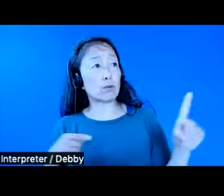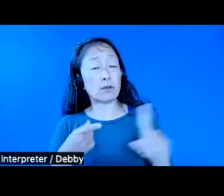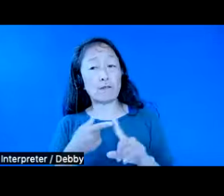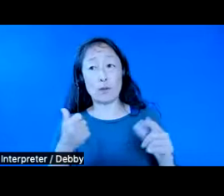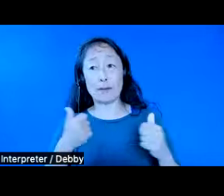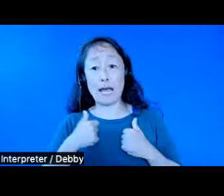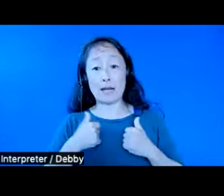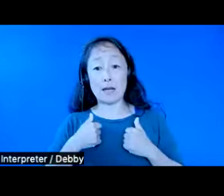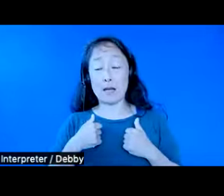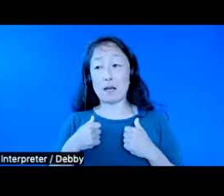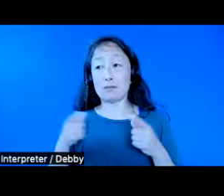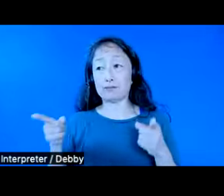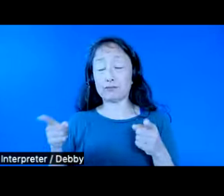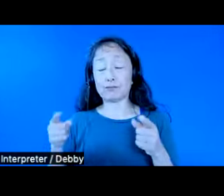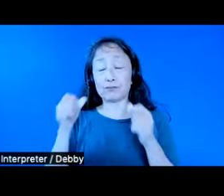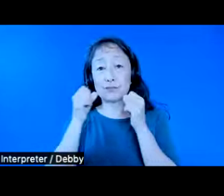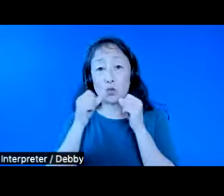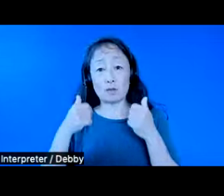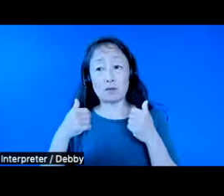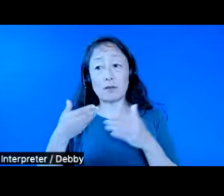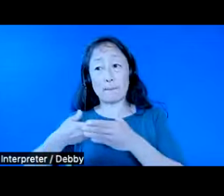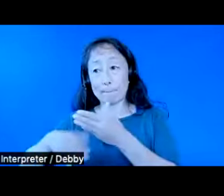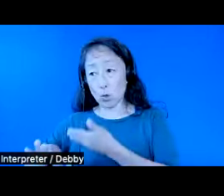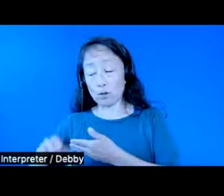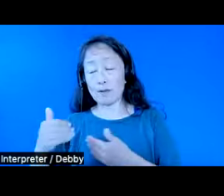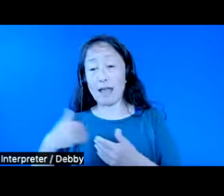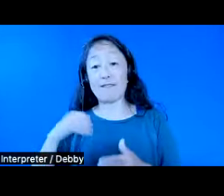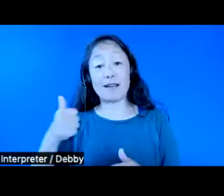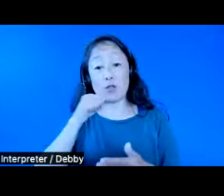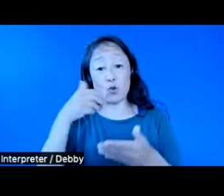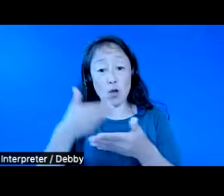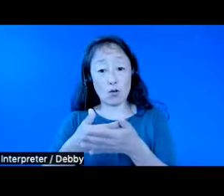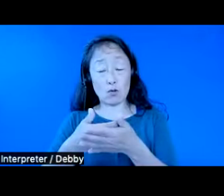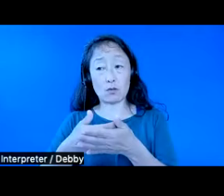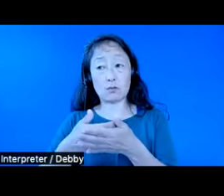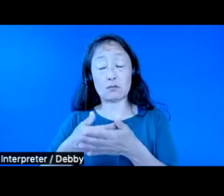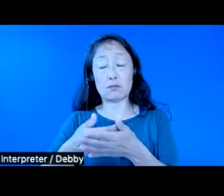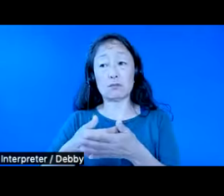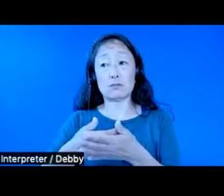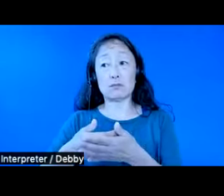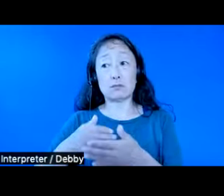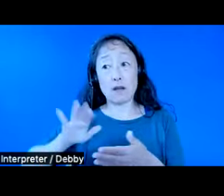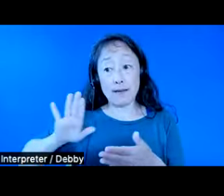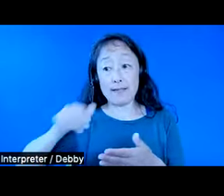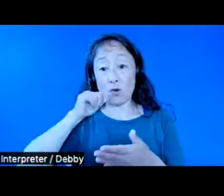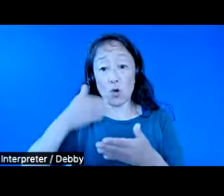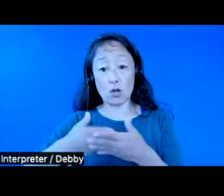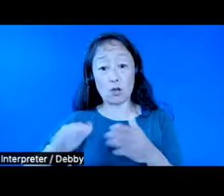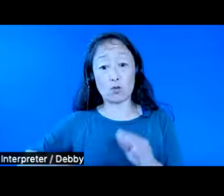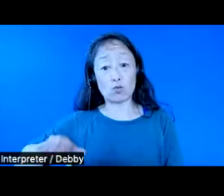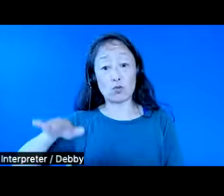Gave birth, had another daughter. The daughter grew up in the middle of this